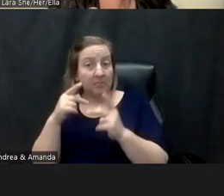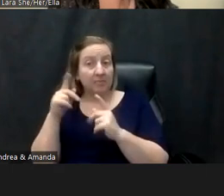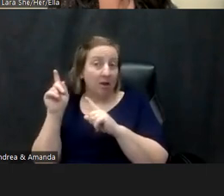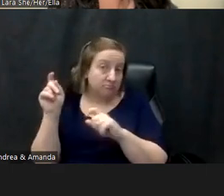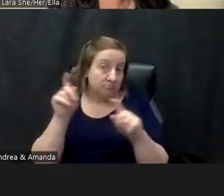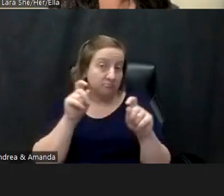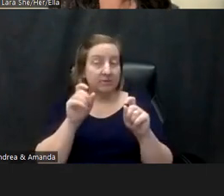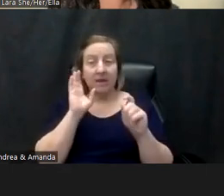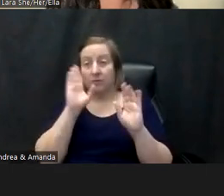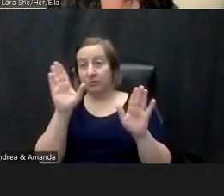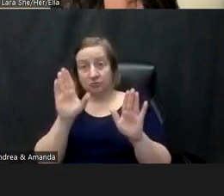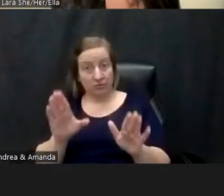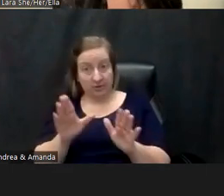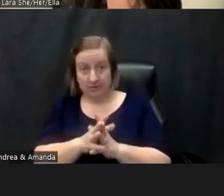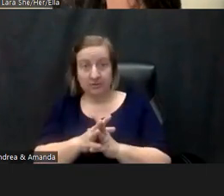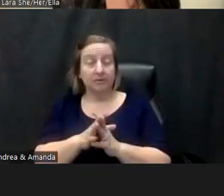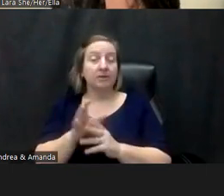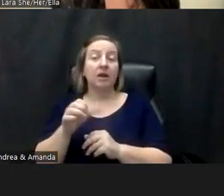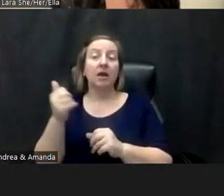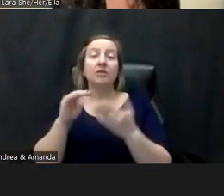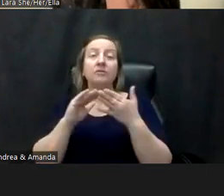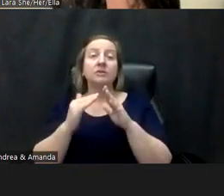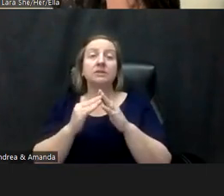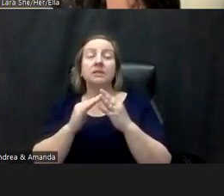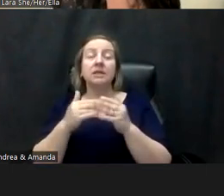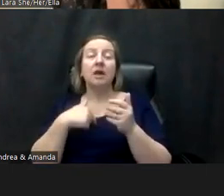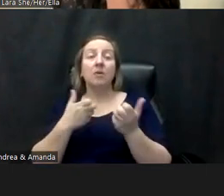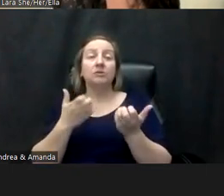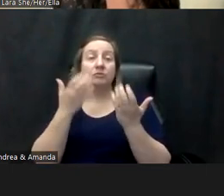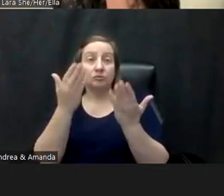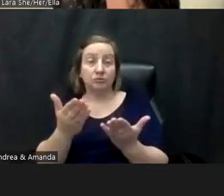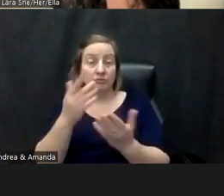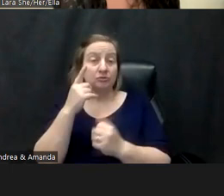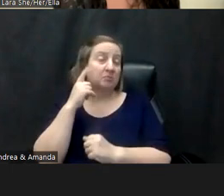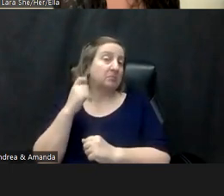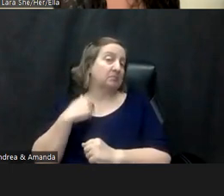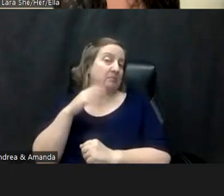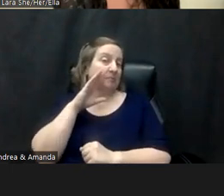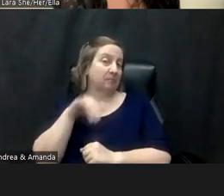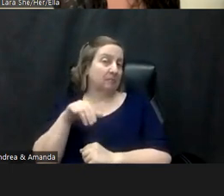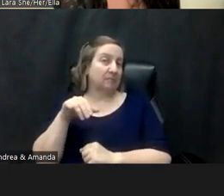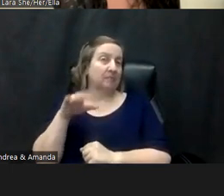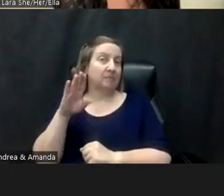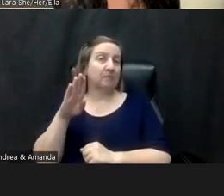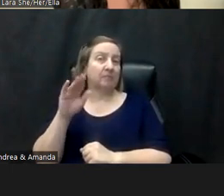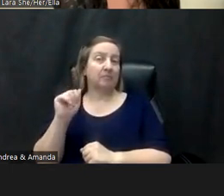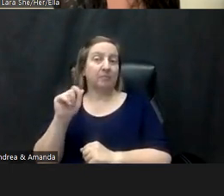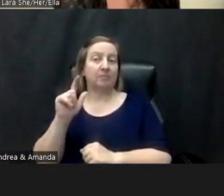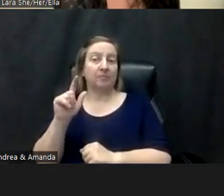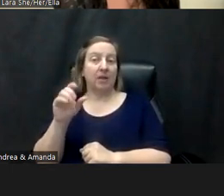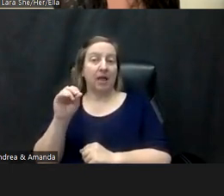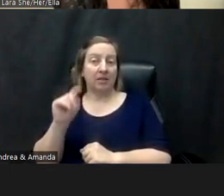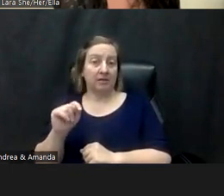questions, that would be great. Another city I want to suggest, because I know the ballot measure was